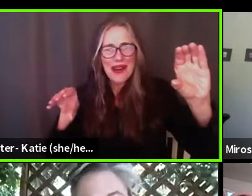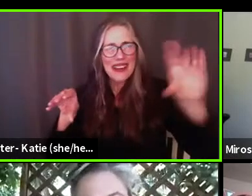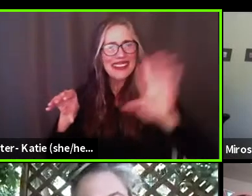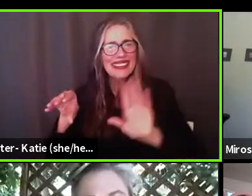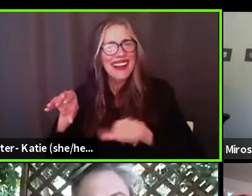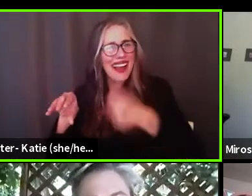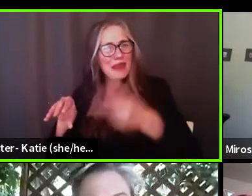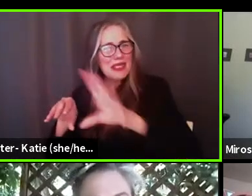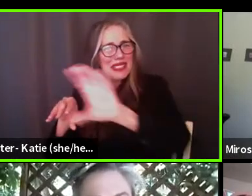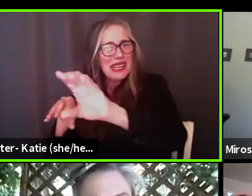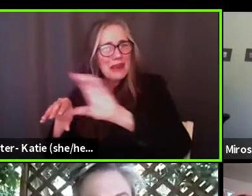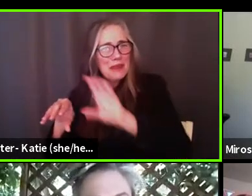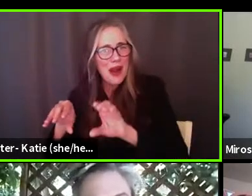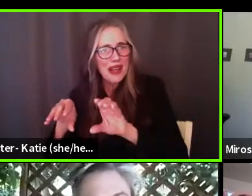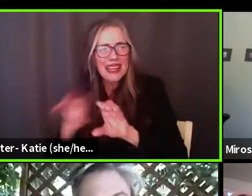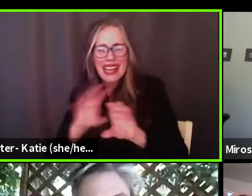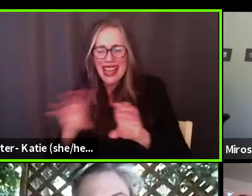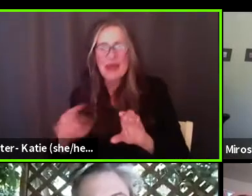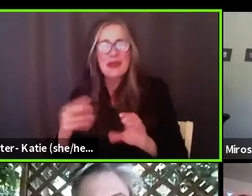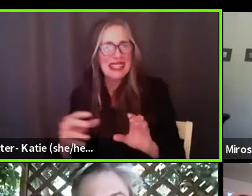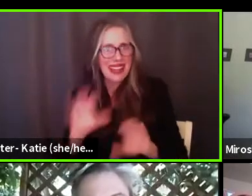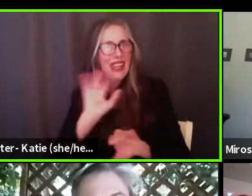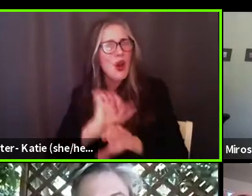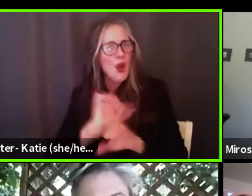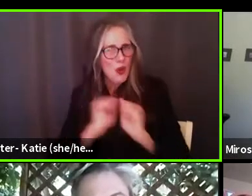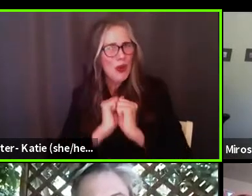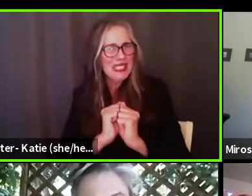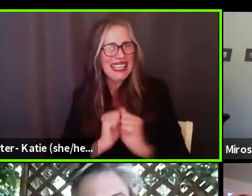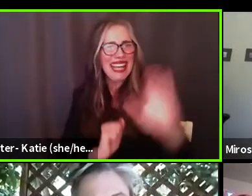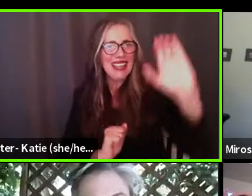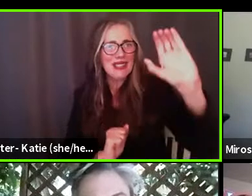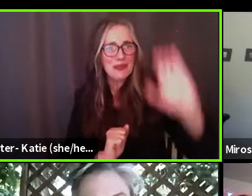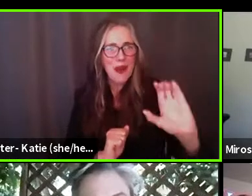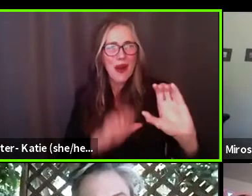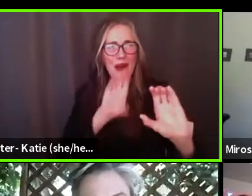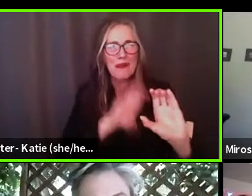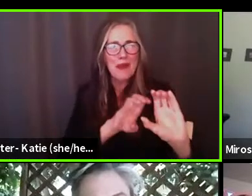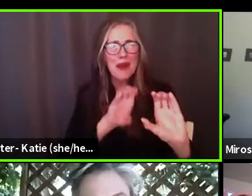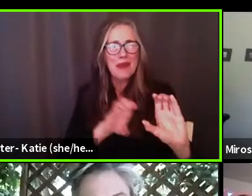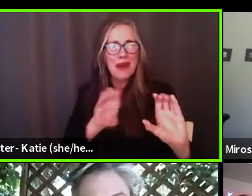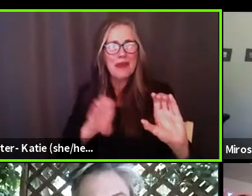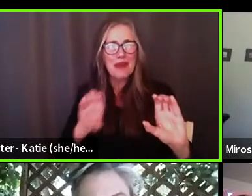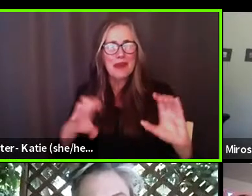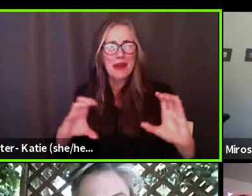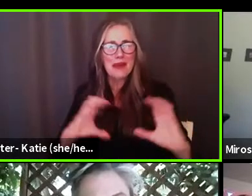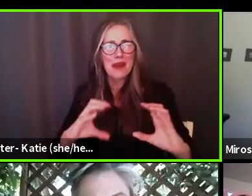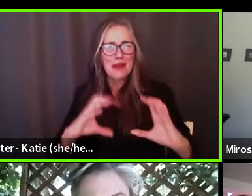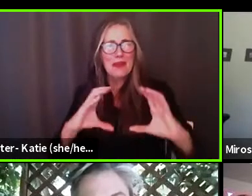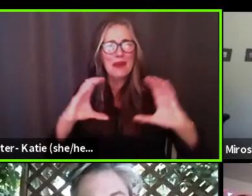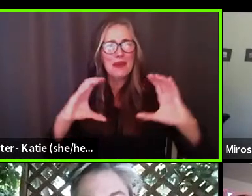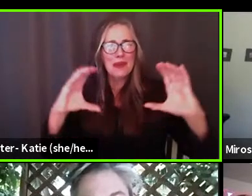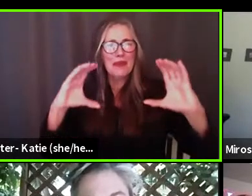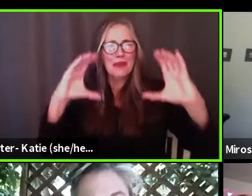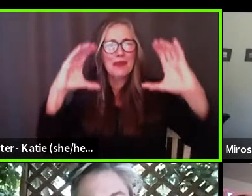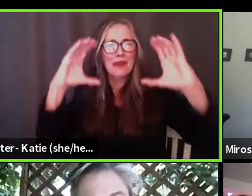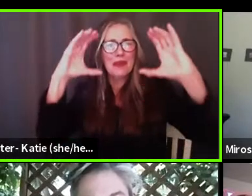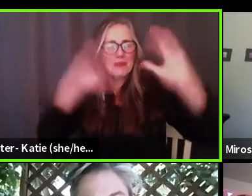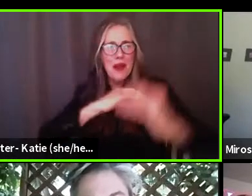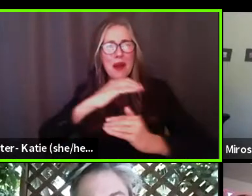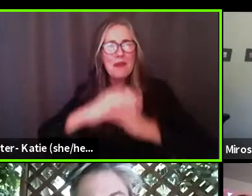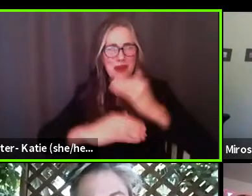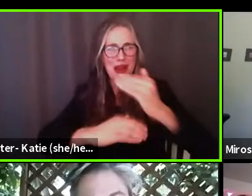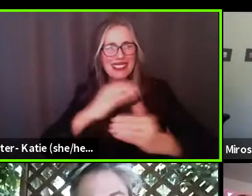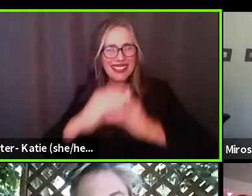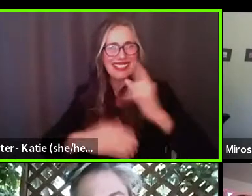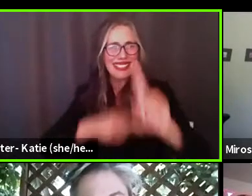just you know assume collectively that people on this interested in what we have to say everyone that we're a part of this process i certainly hope